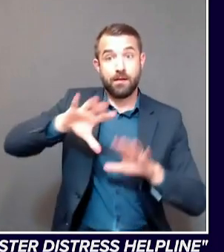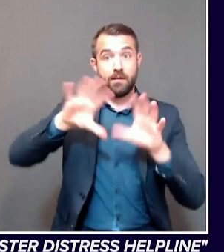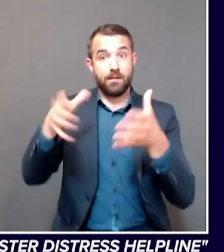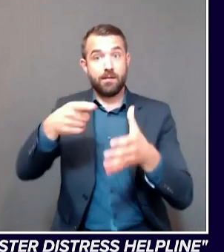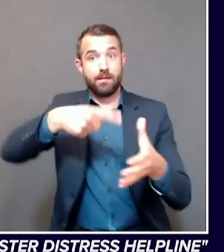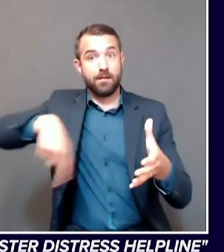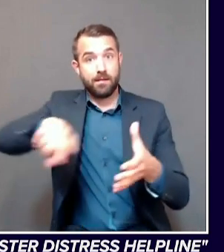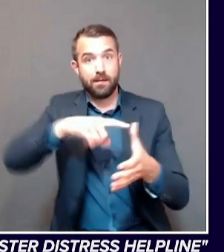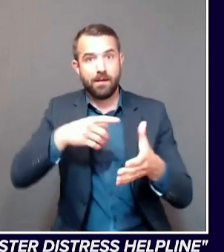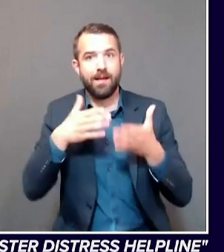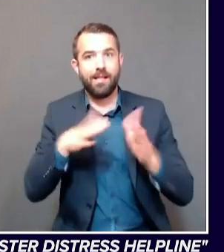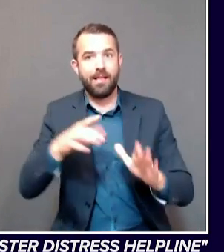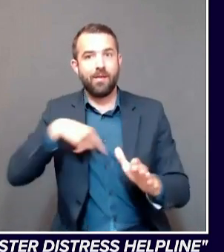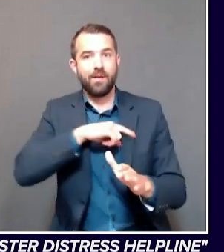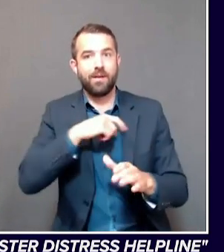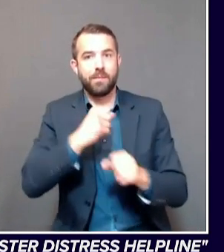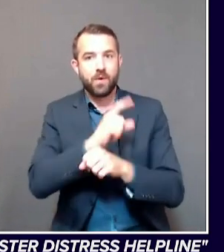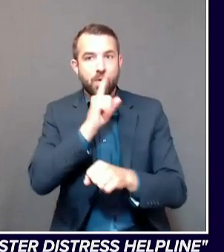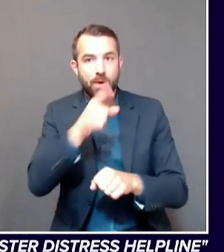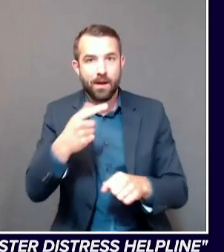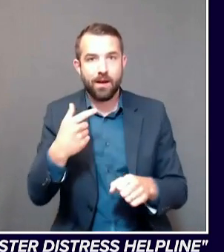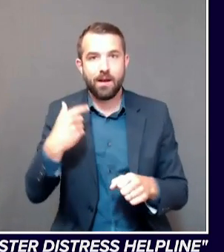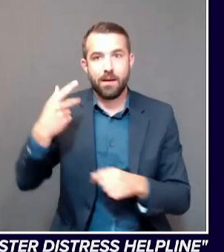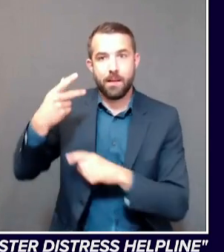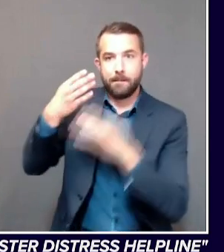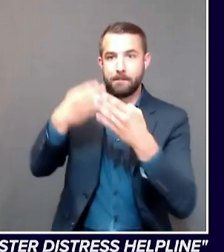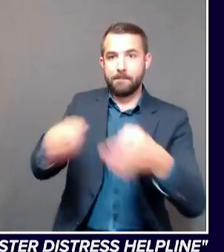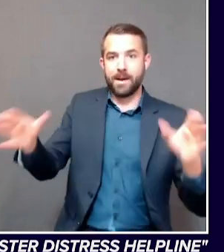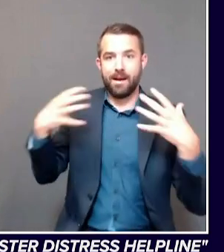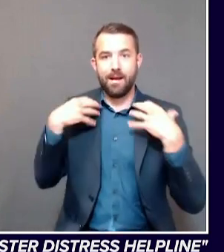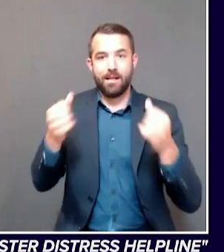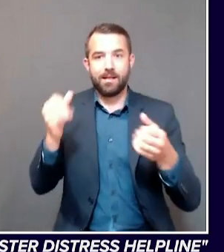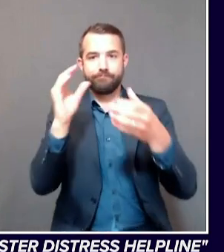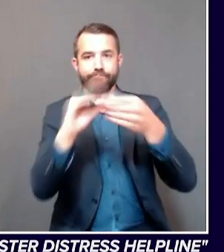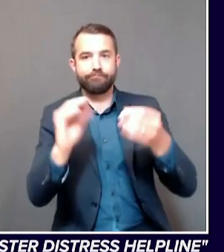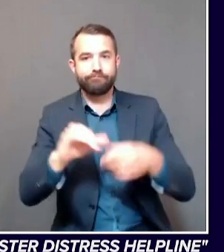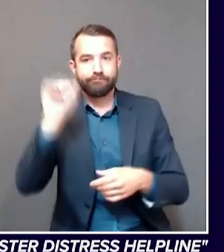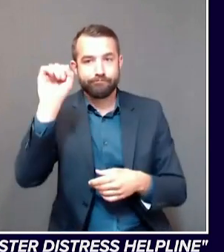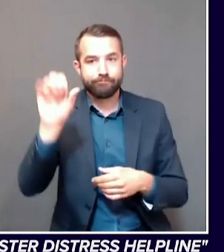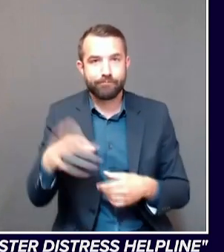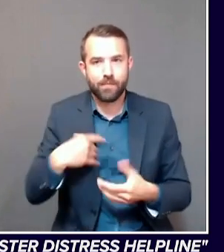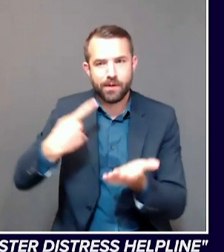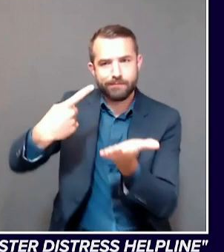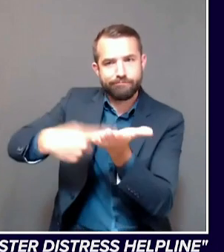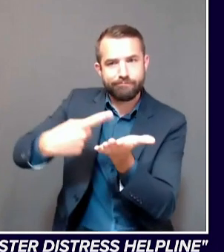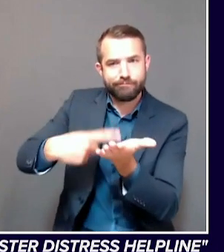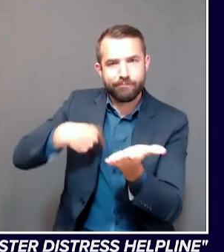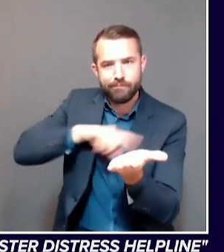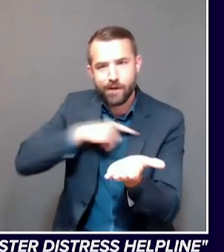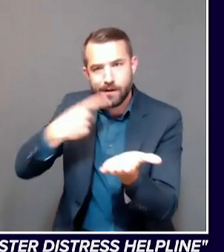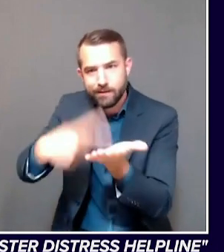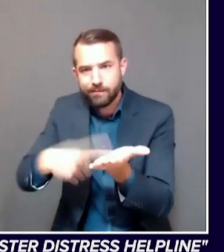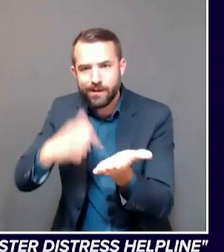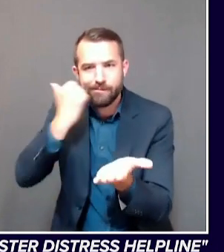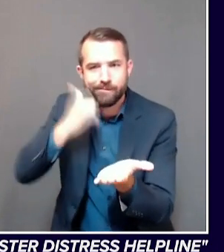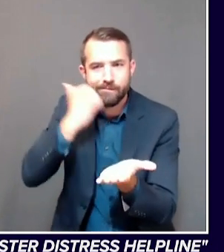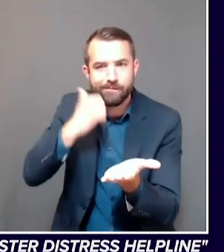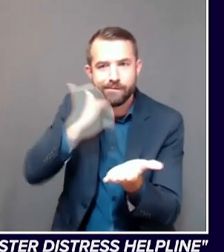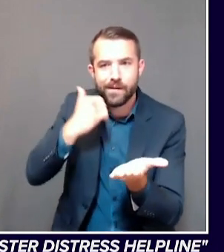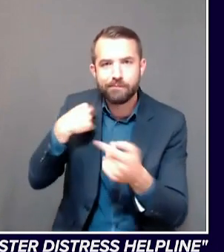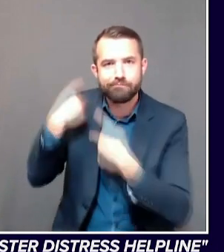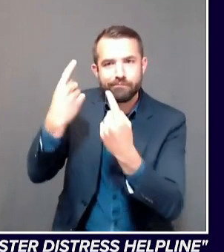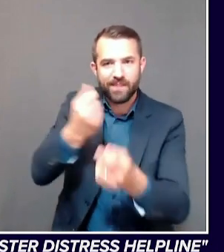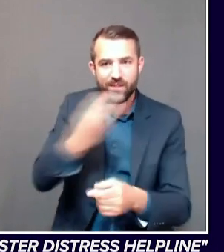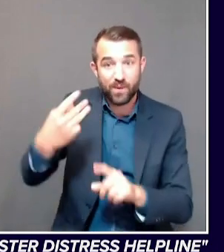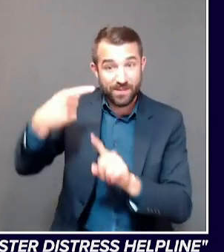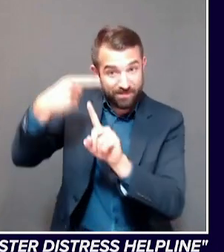to make sure the public health messages that we've talked about at these briefings every single day for the past few